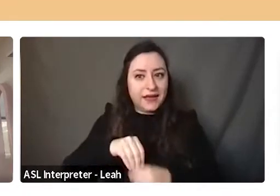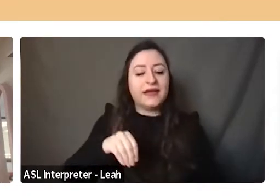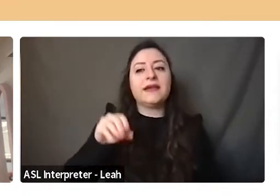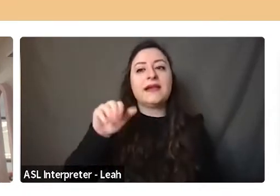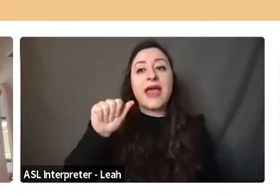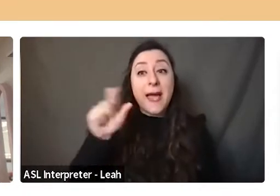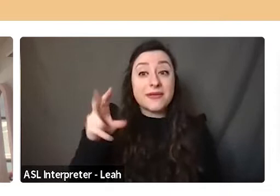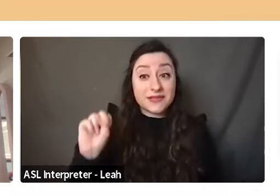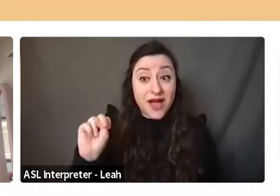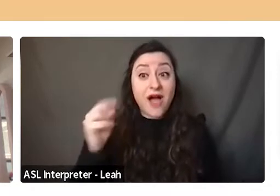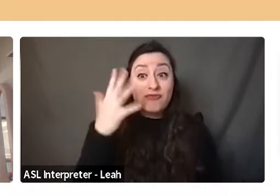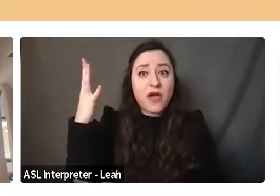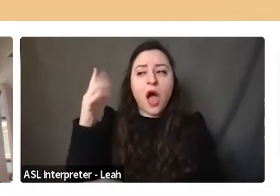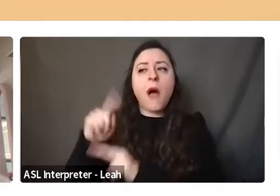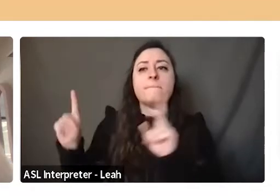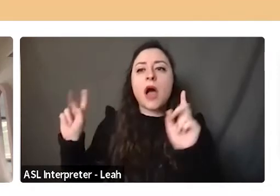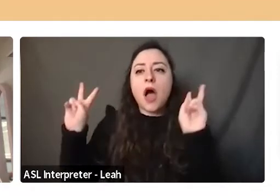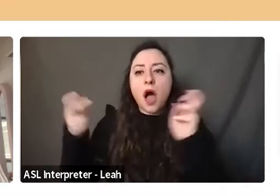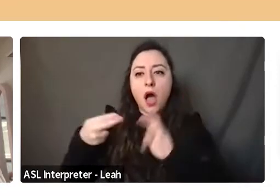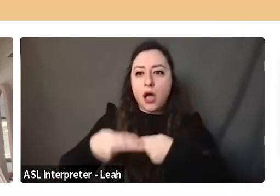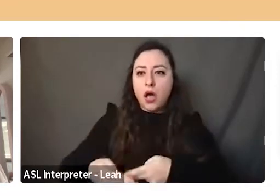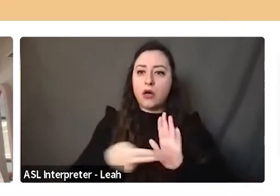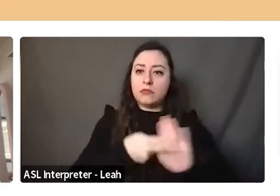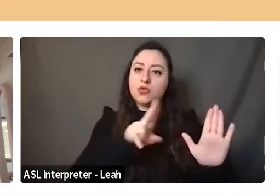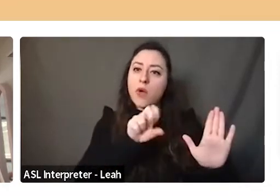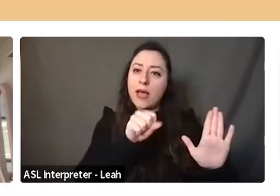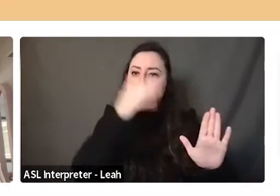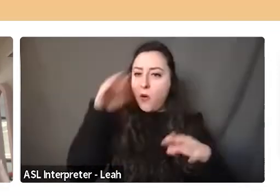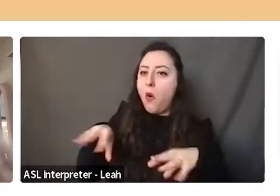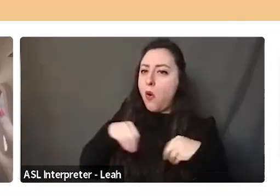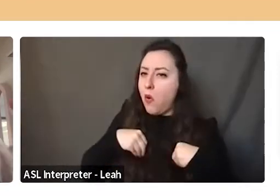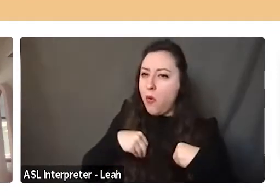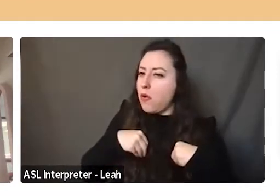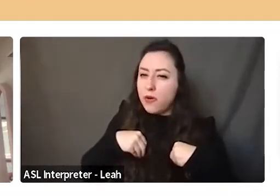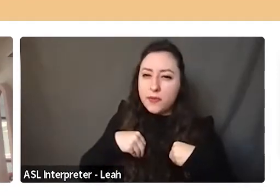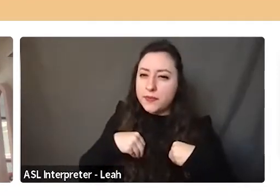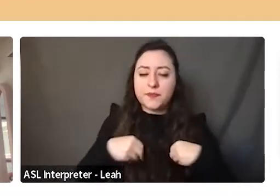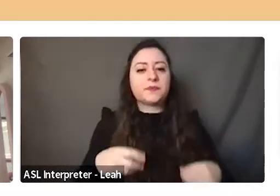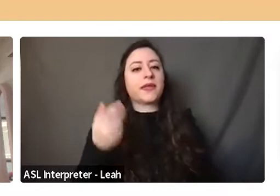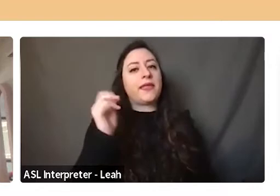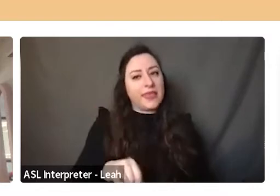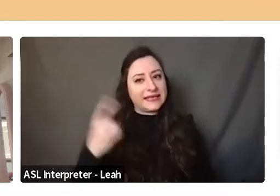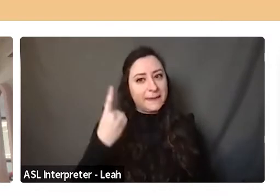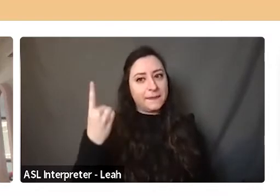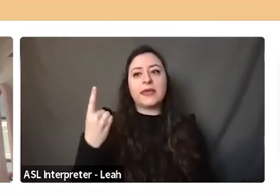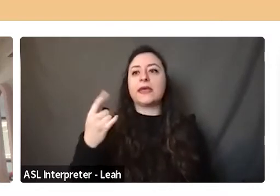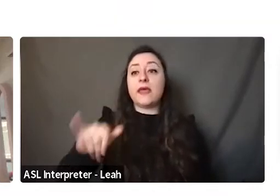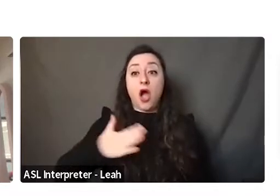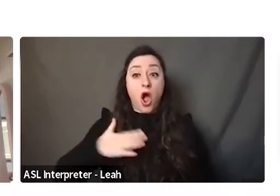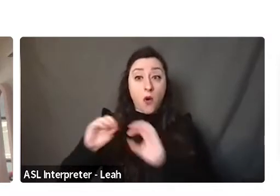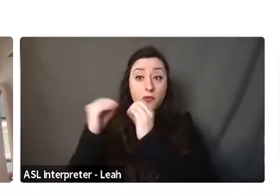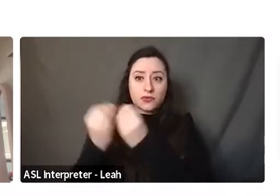and labeled them products of the United States. Now, Stan's research does not look into this, but that's something the Slow Factory wanted to dive